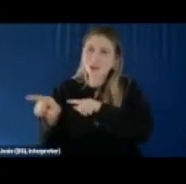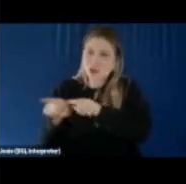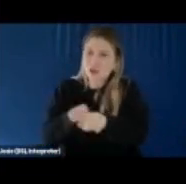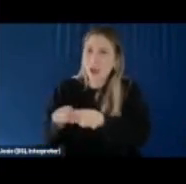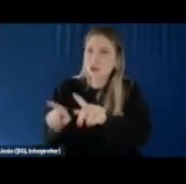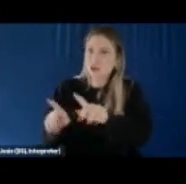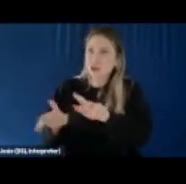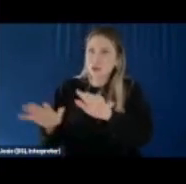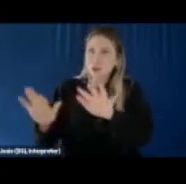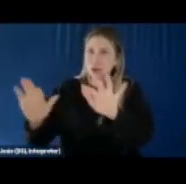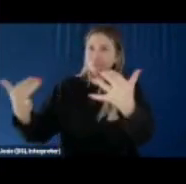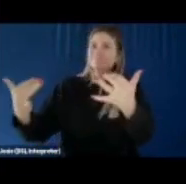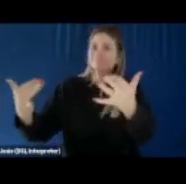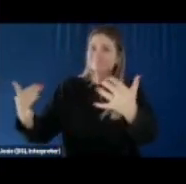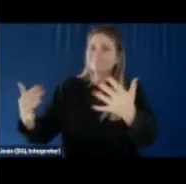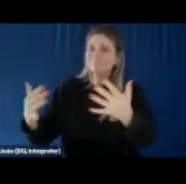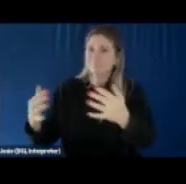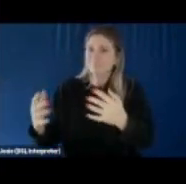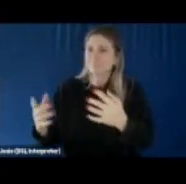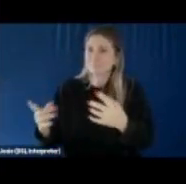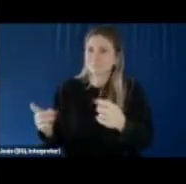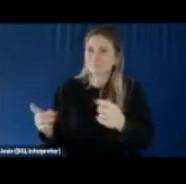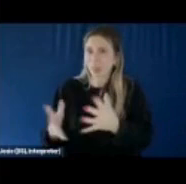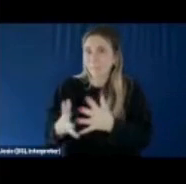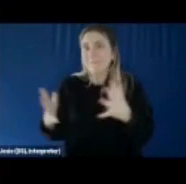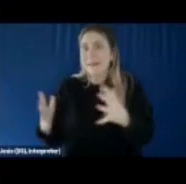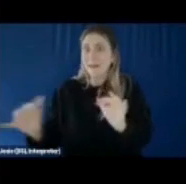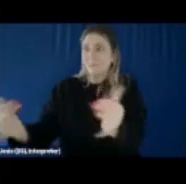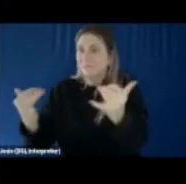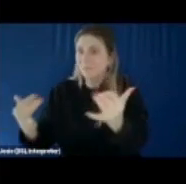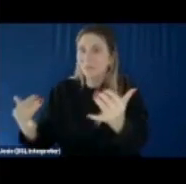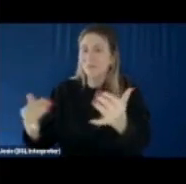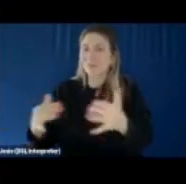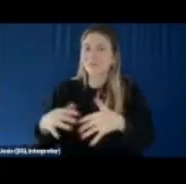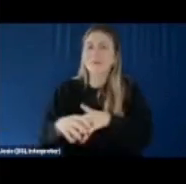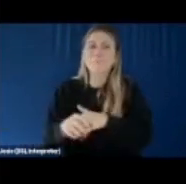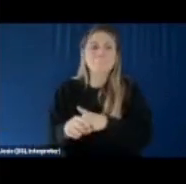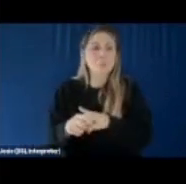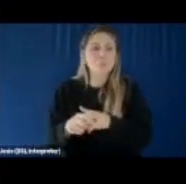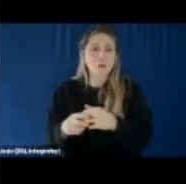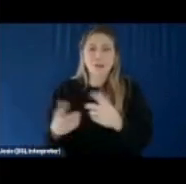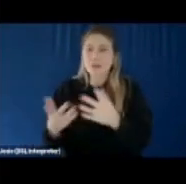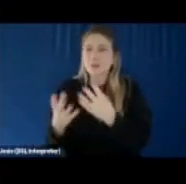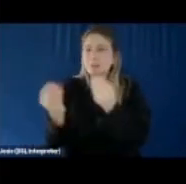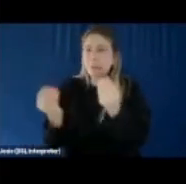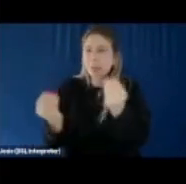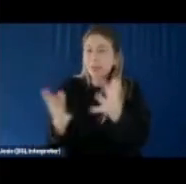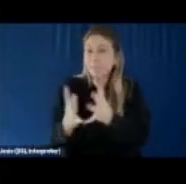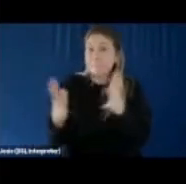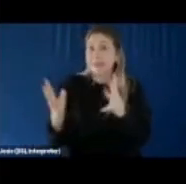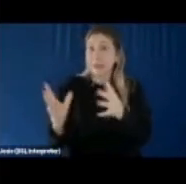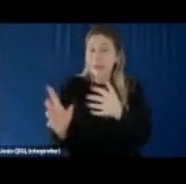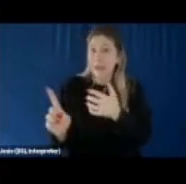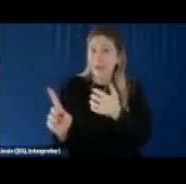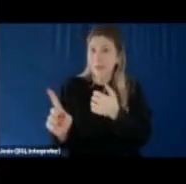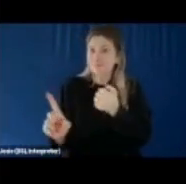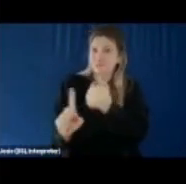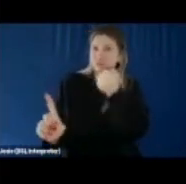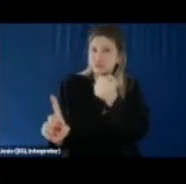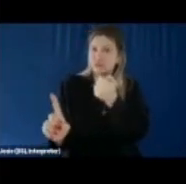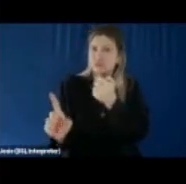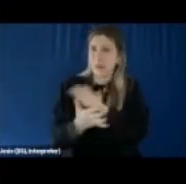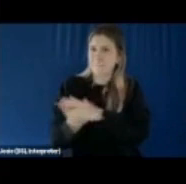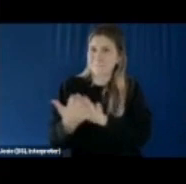people's attention and sort of stop them, you know, some kind of copy or something really punchy that's going to make people pay attention, and